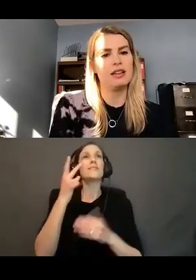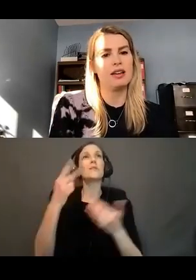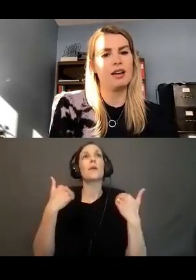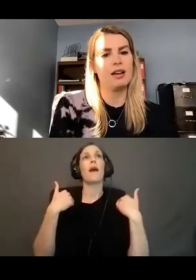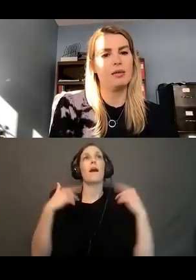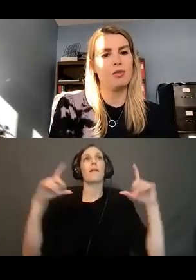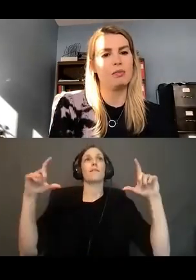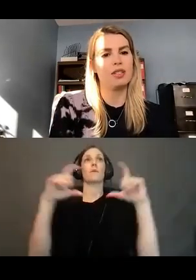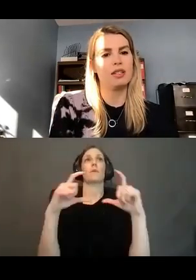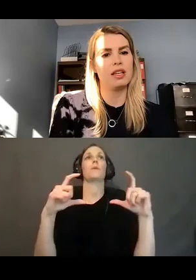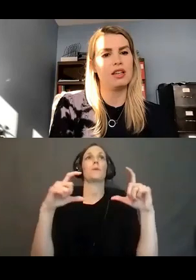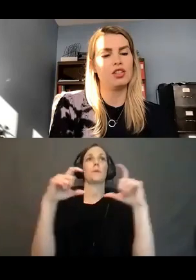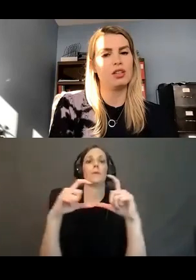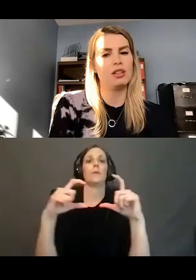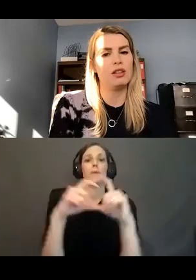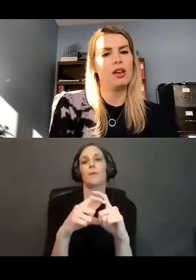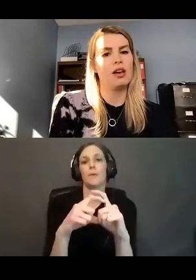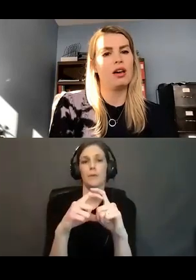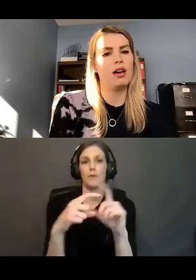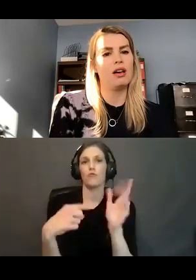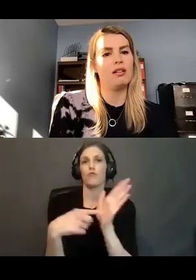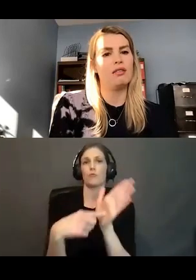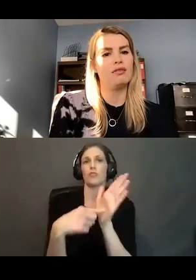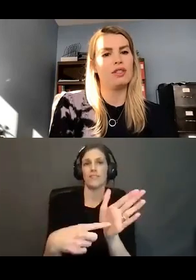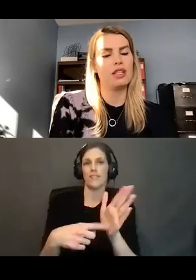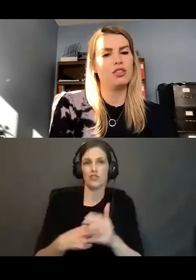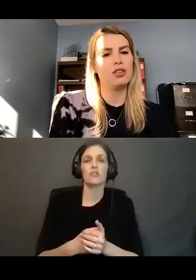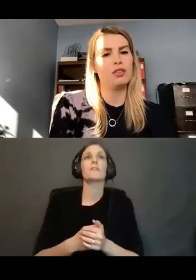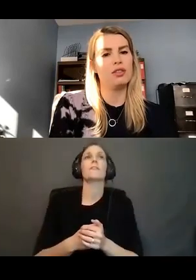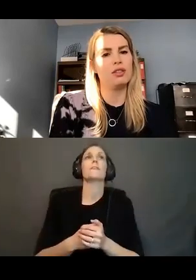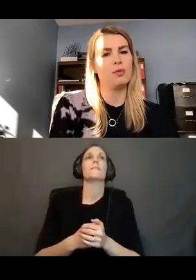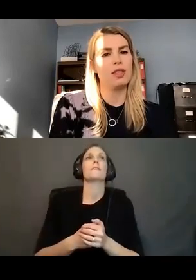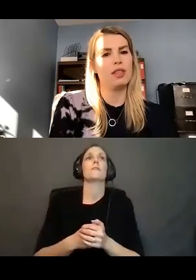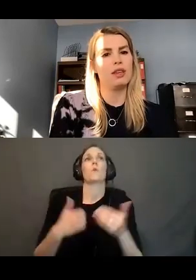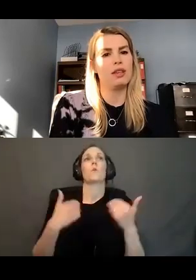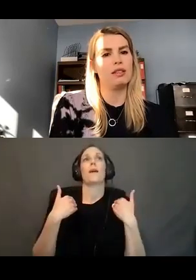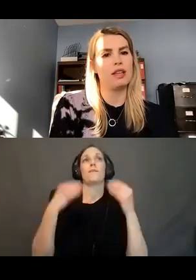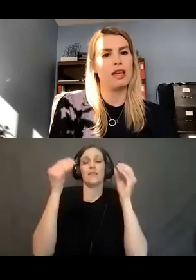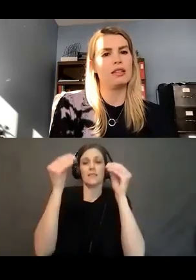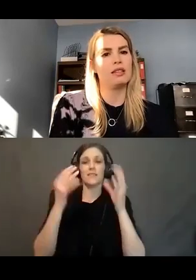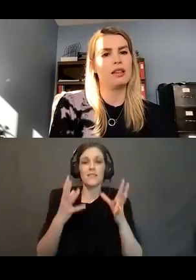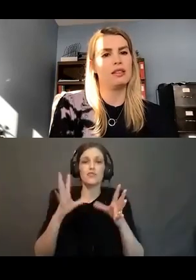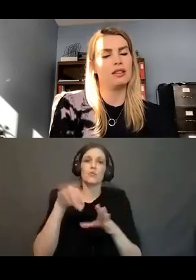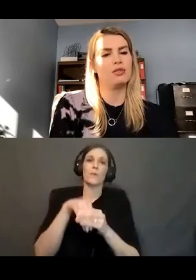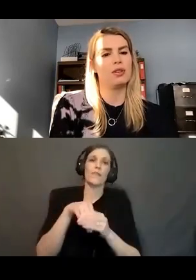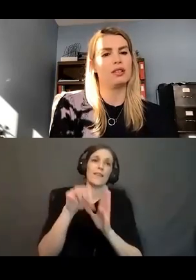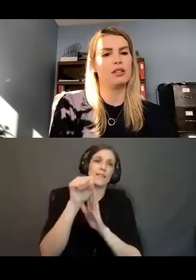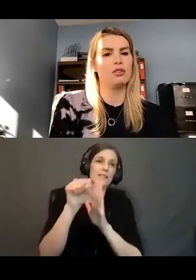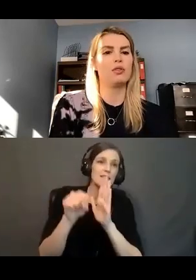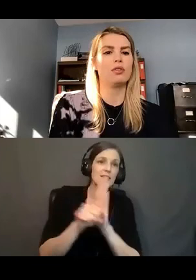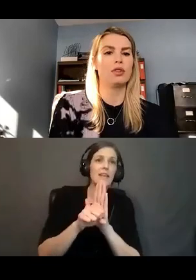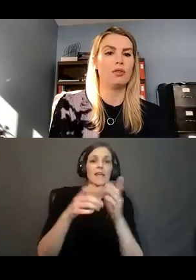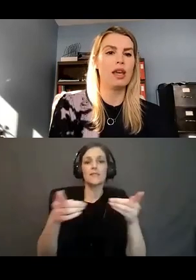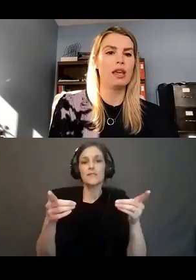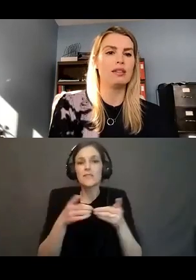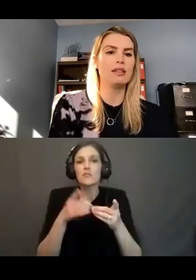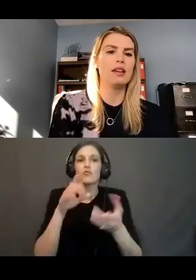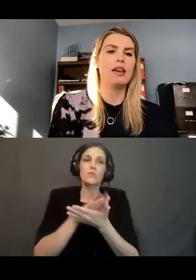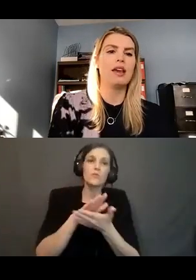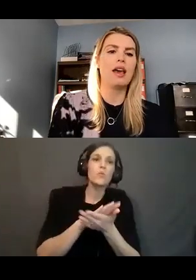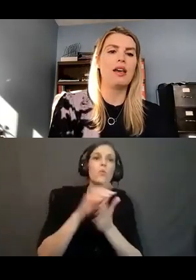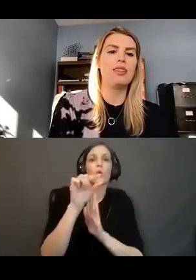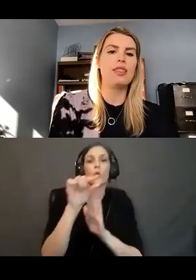nested representation of teachers within states and districts and schools and